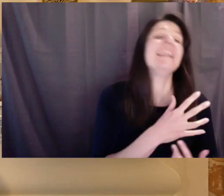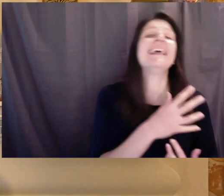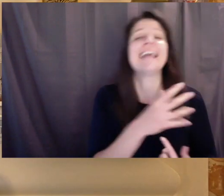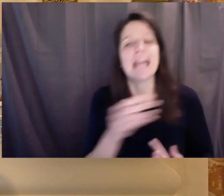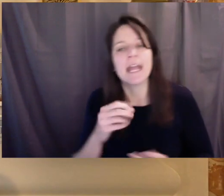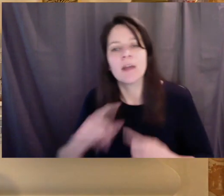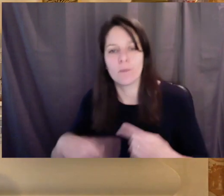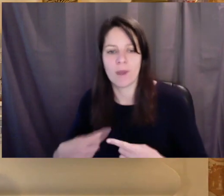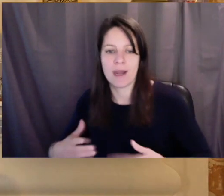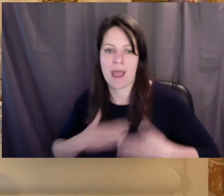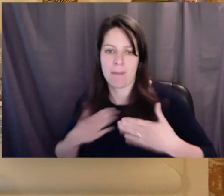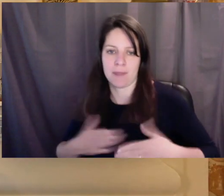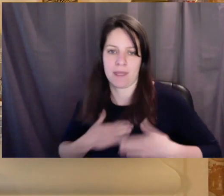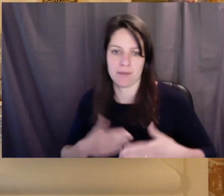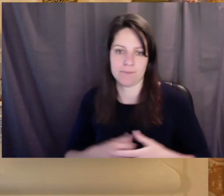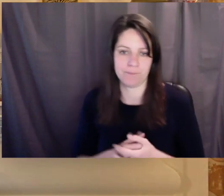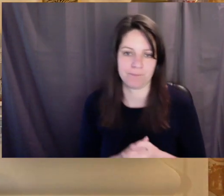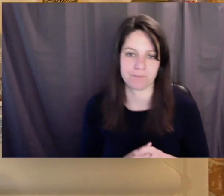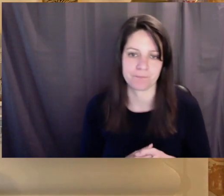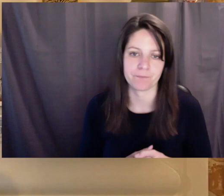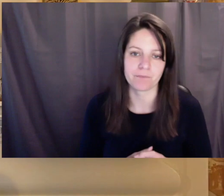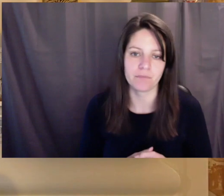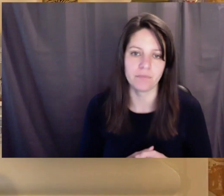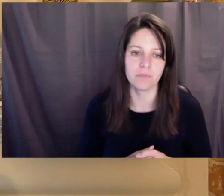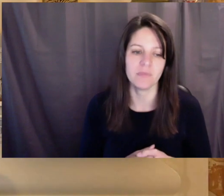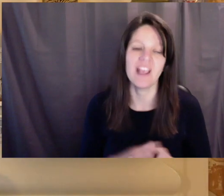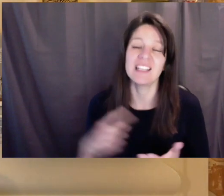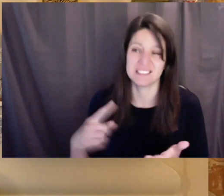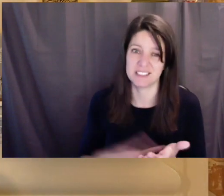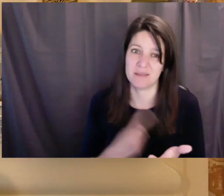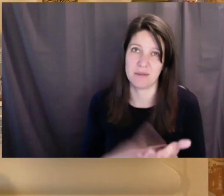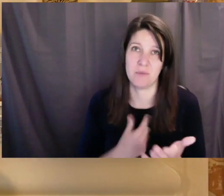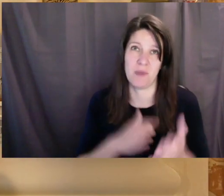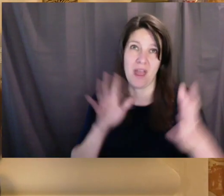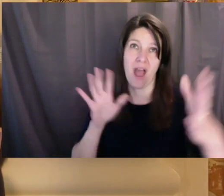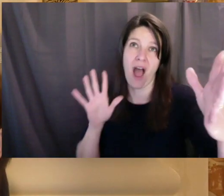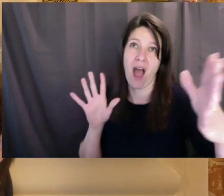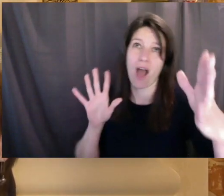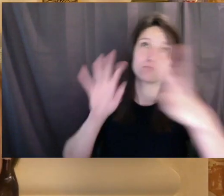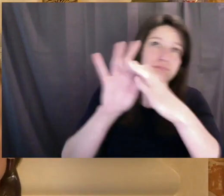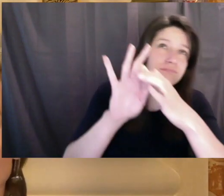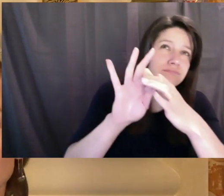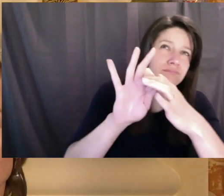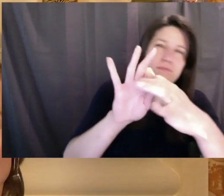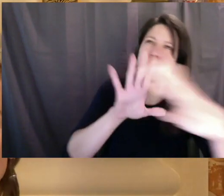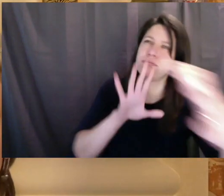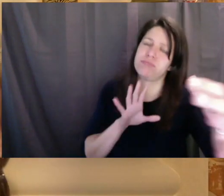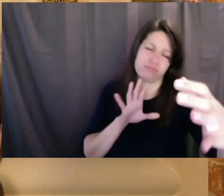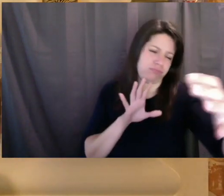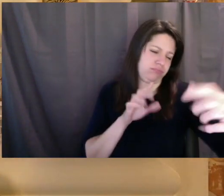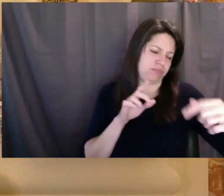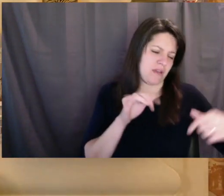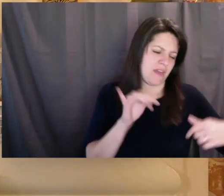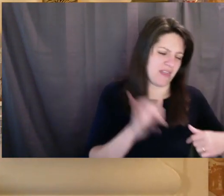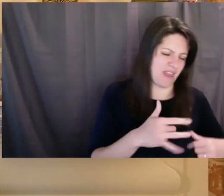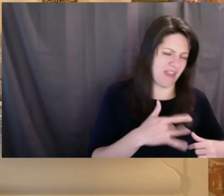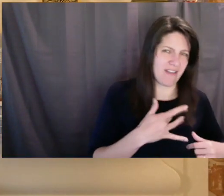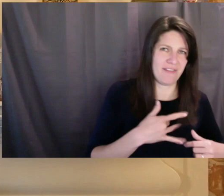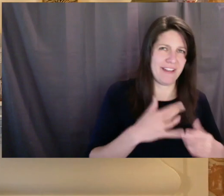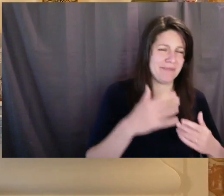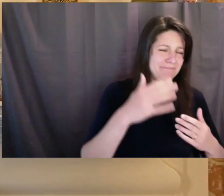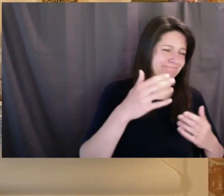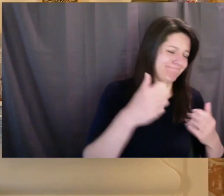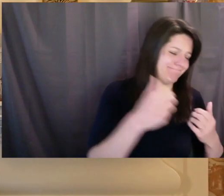to how to approach this kind of sorrow as well as their joy, and to name these places where we are distant from God in the same way that we